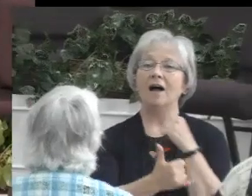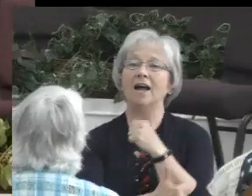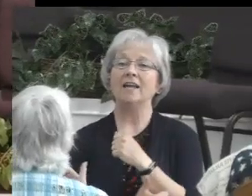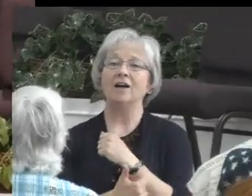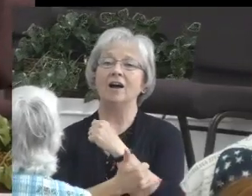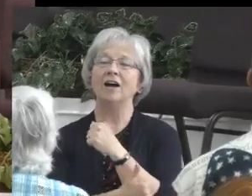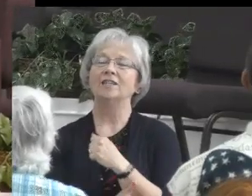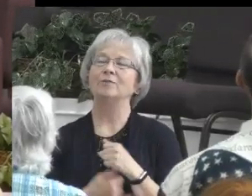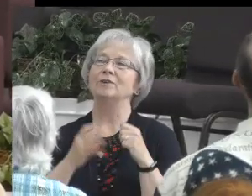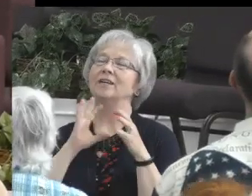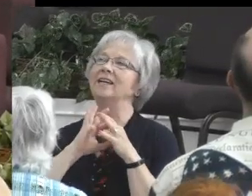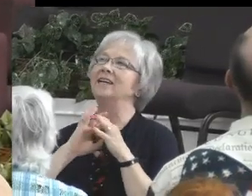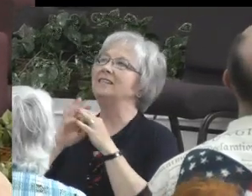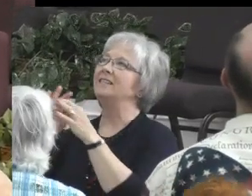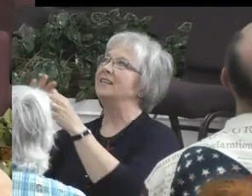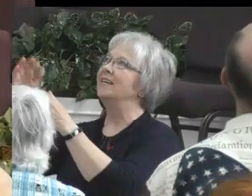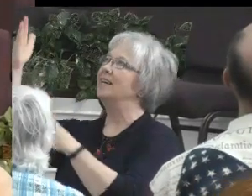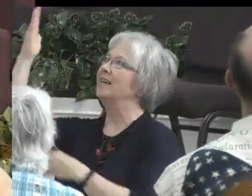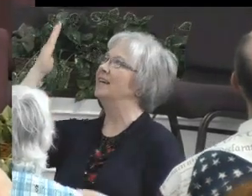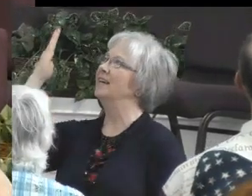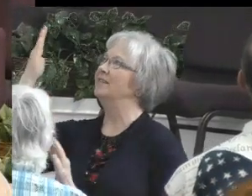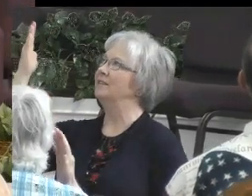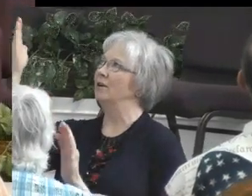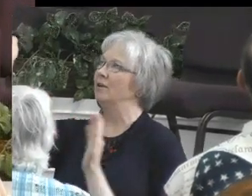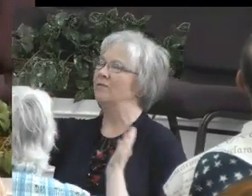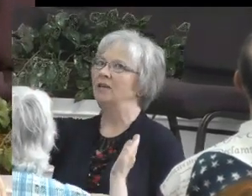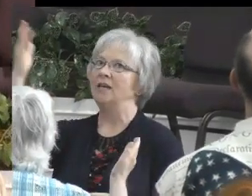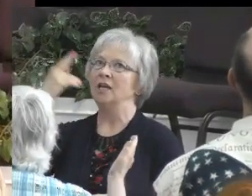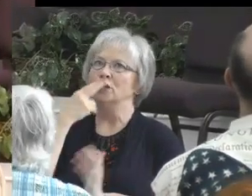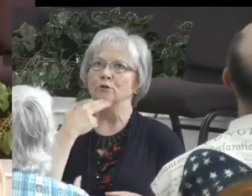My country is a